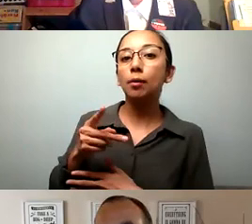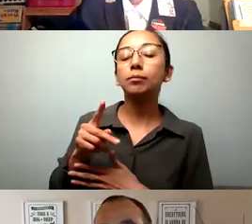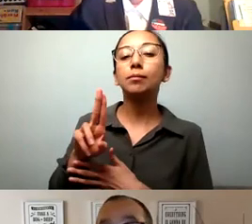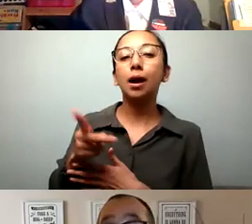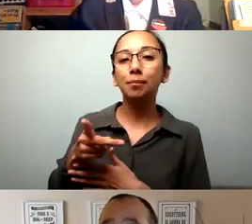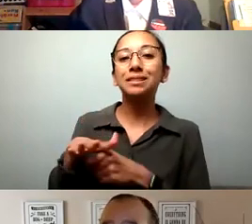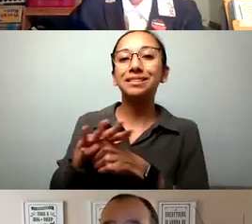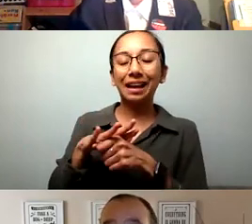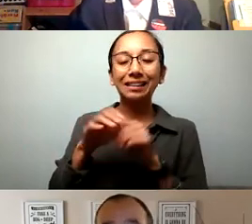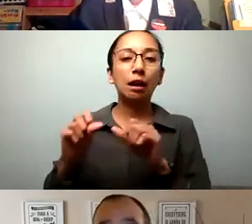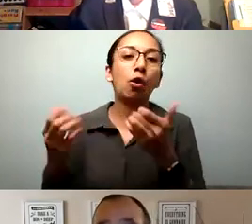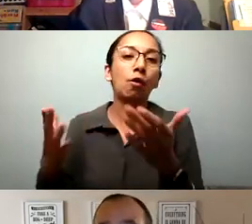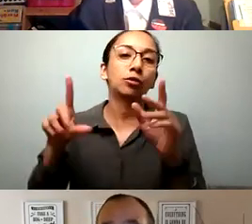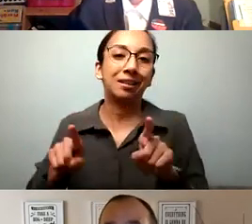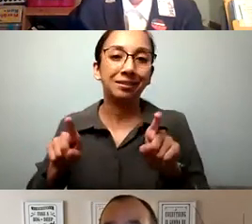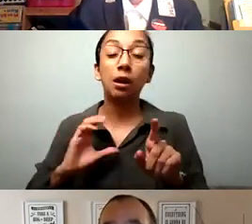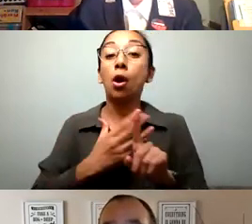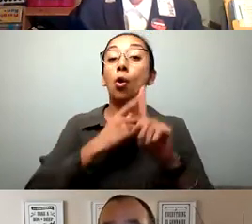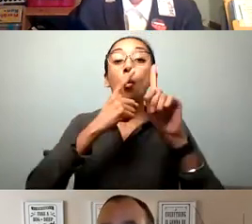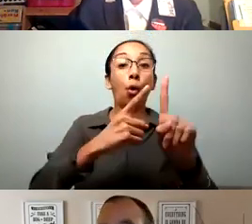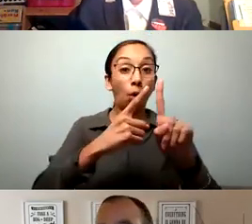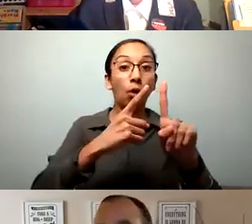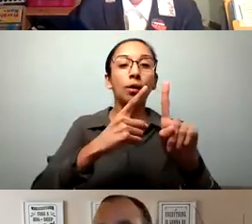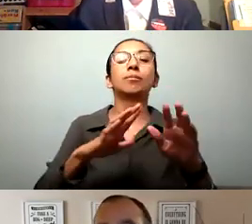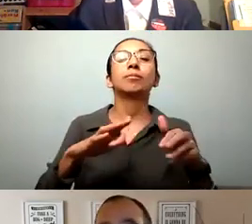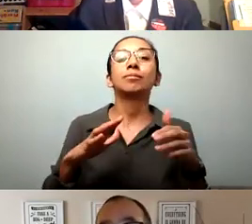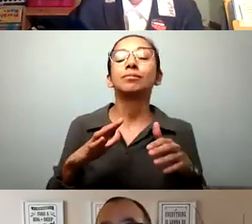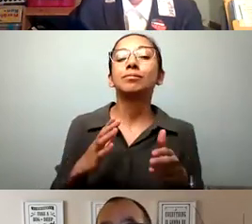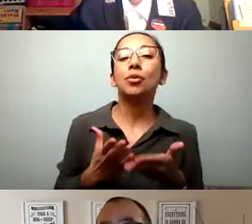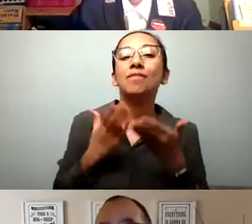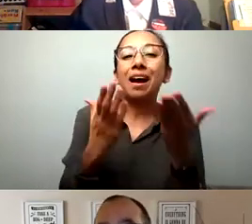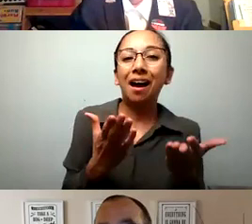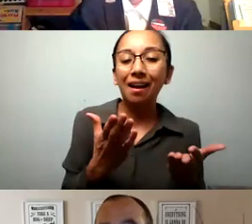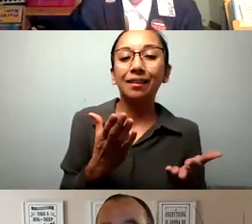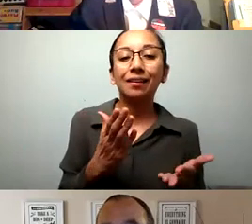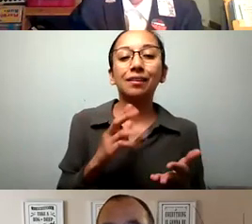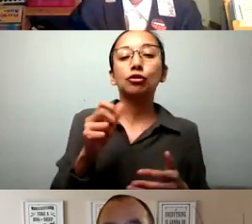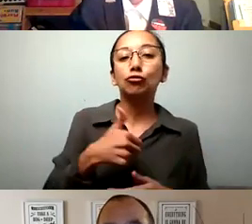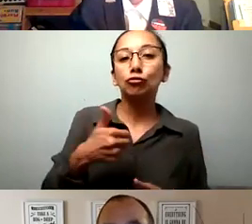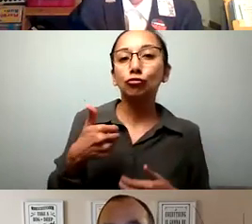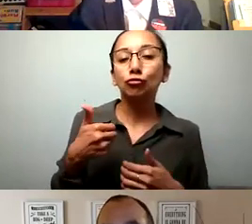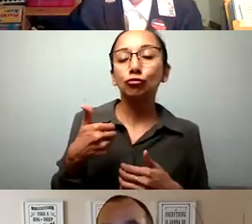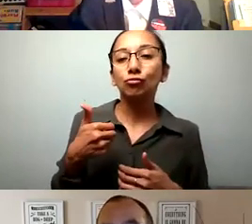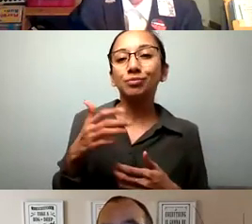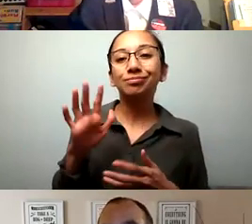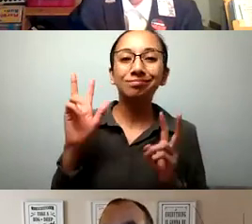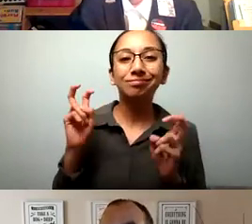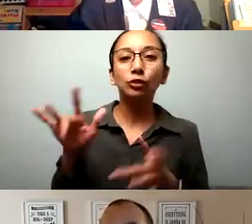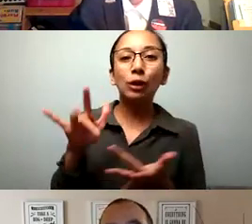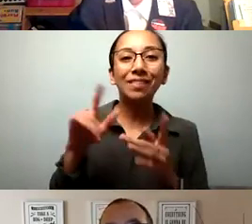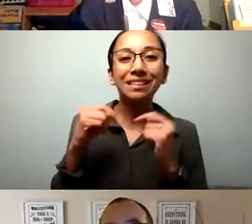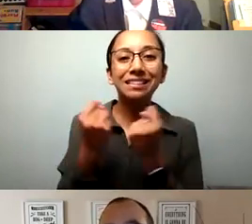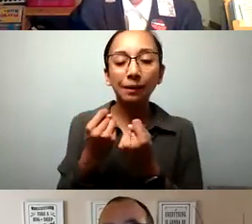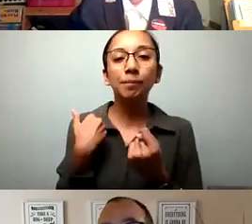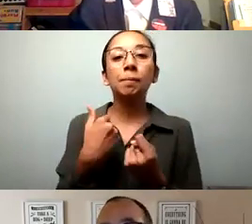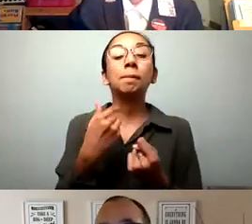testing. Ultimately, our goal is to create traveling teams so that when we're in a hybrid environment, we can be nimble and really